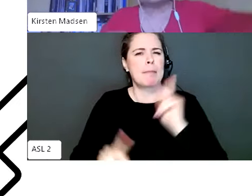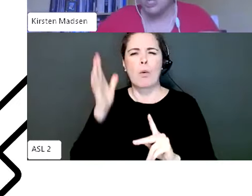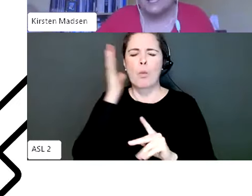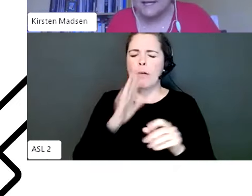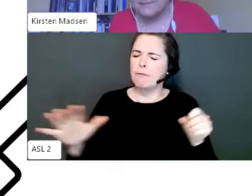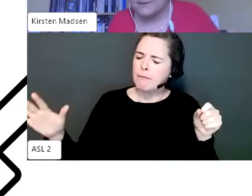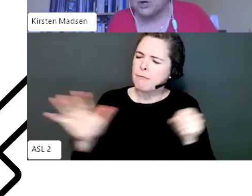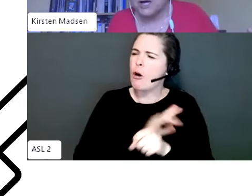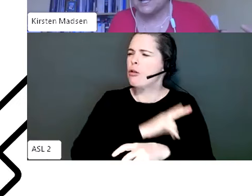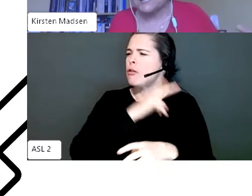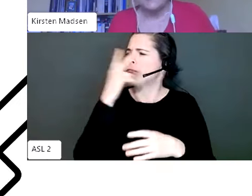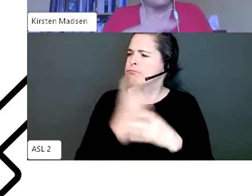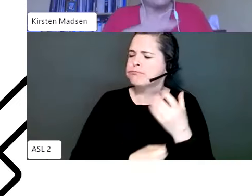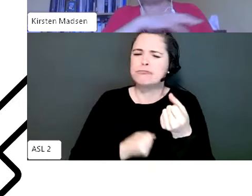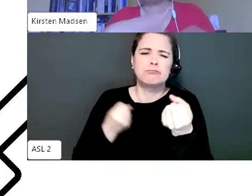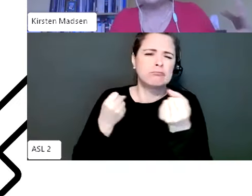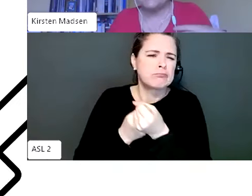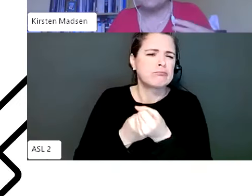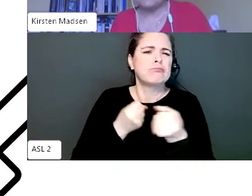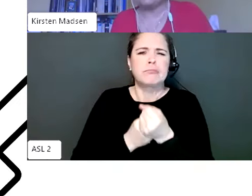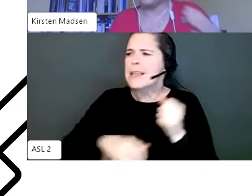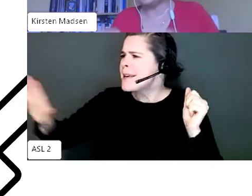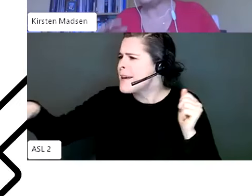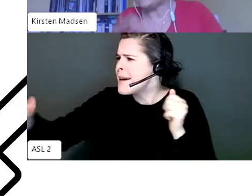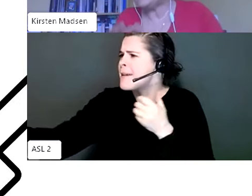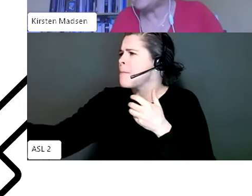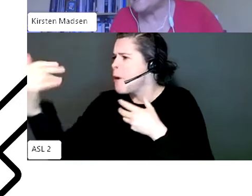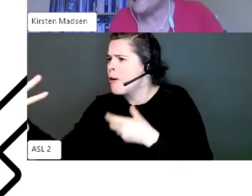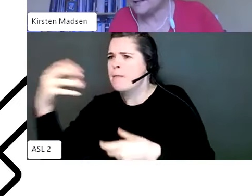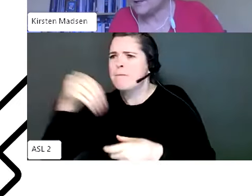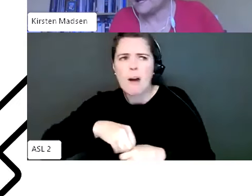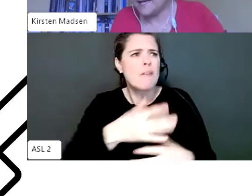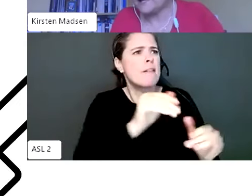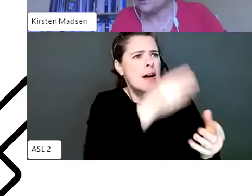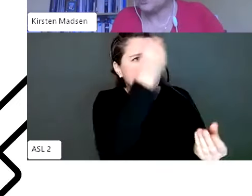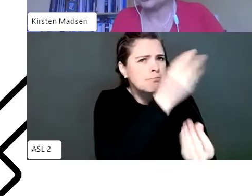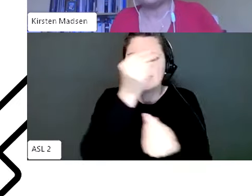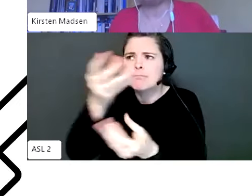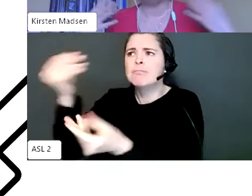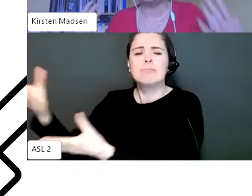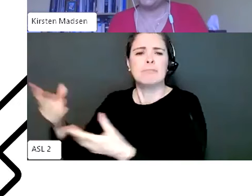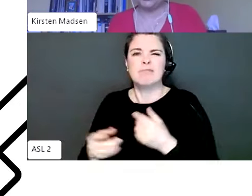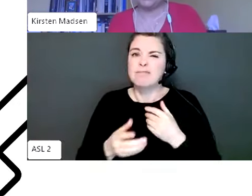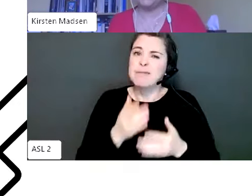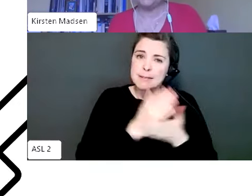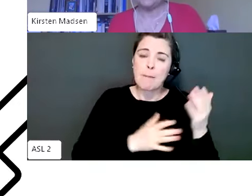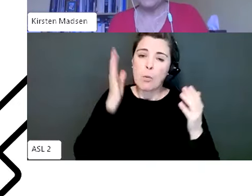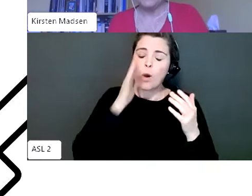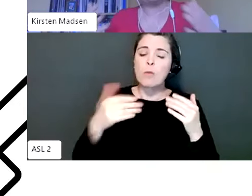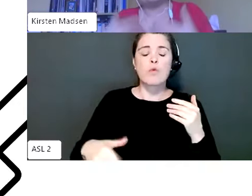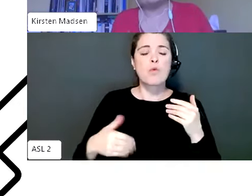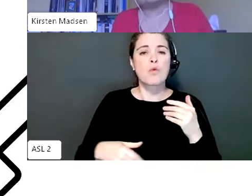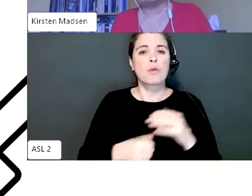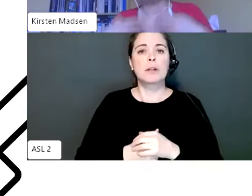and talking about the project and finding people that might necessarily not attend a workshop but do.